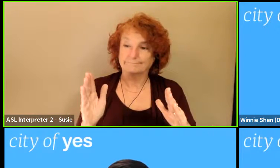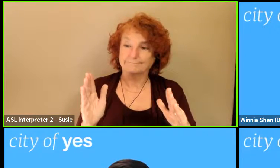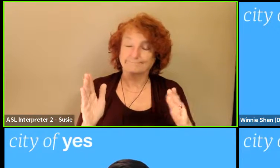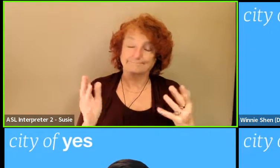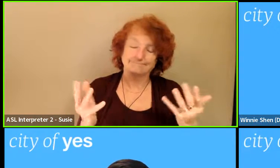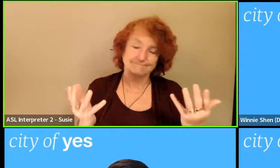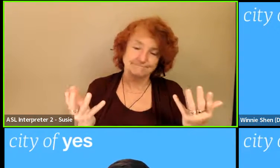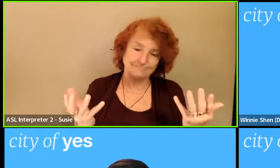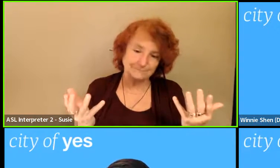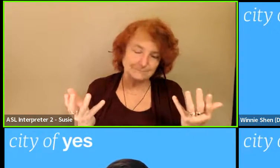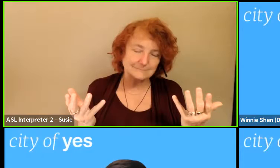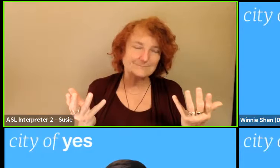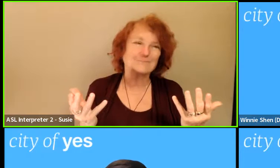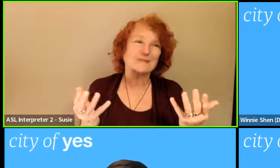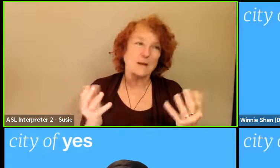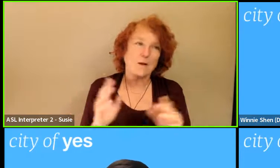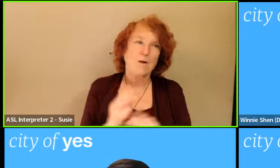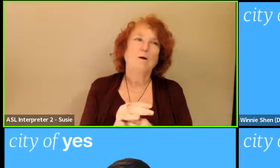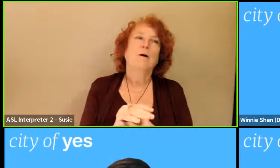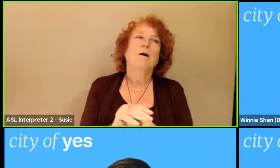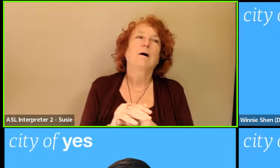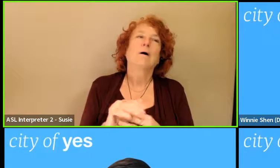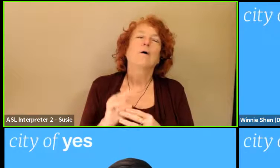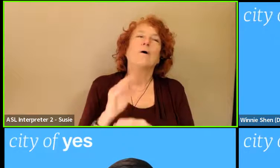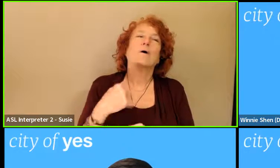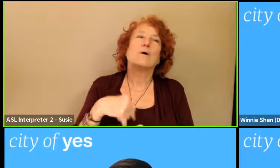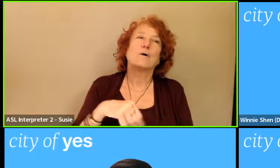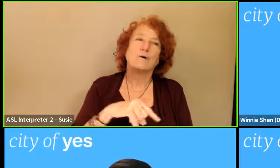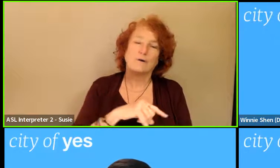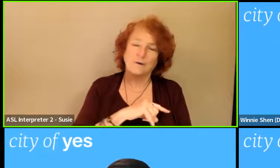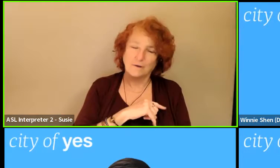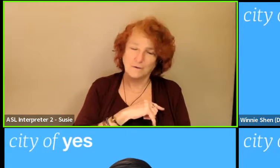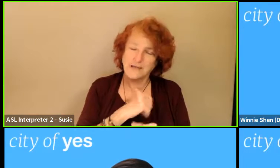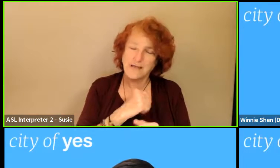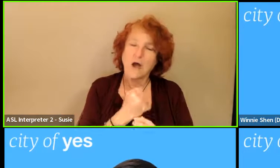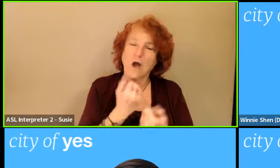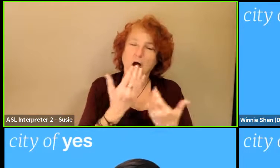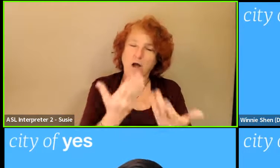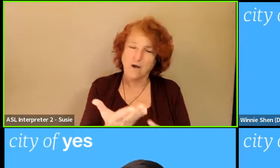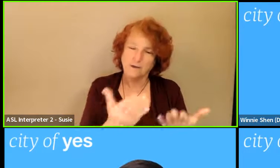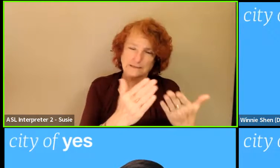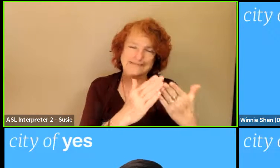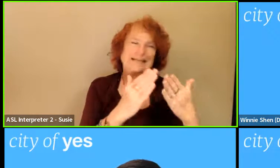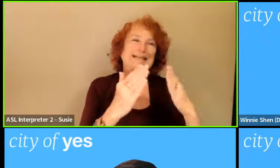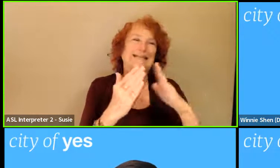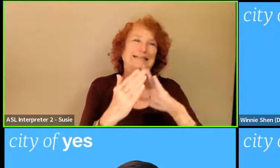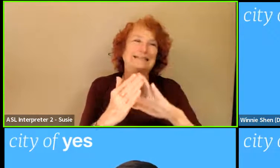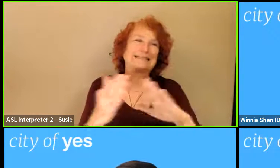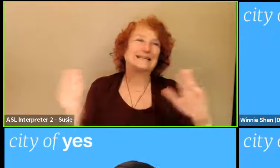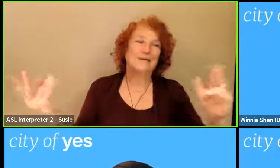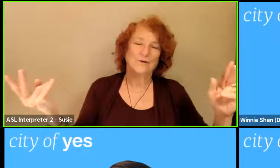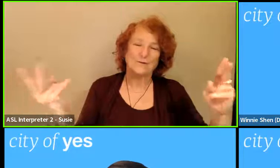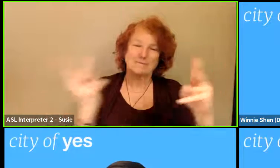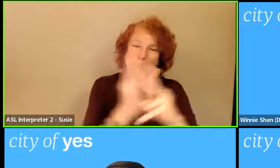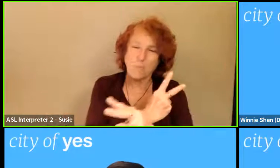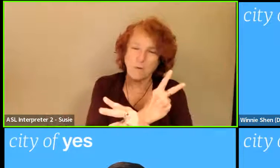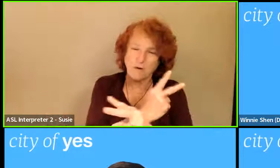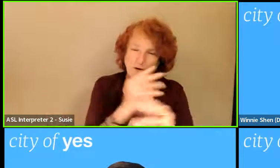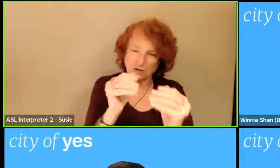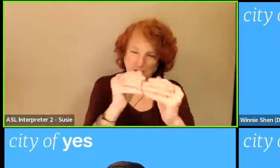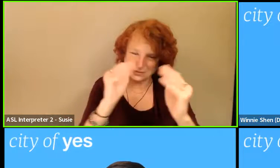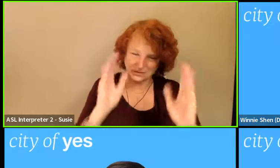we are condemning, the city to an even worse housing